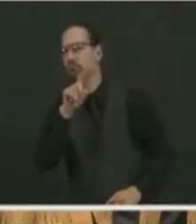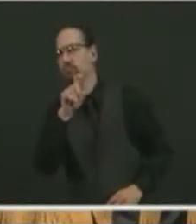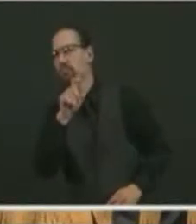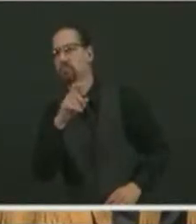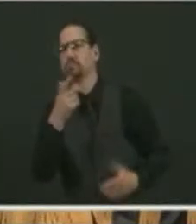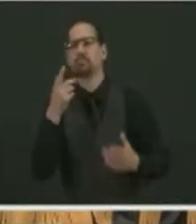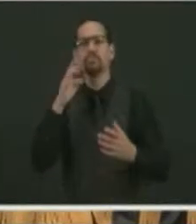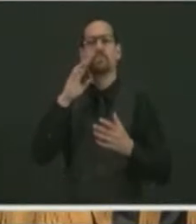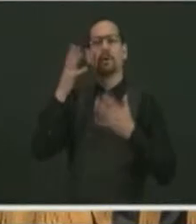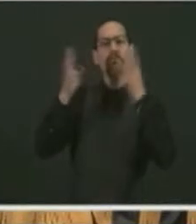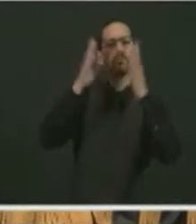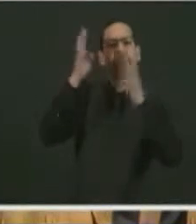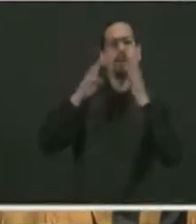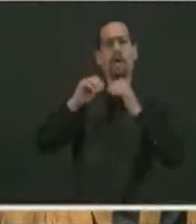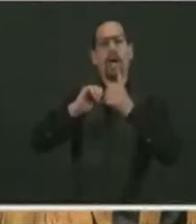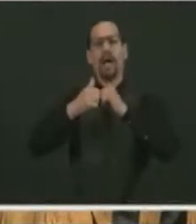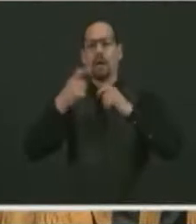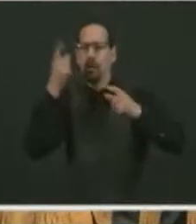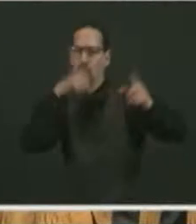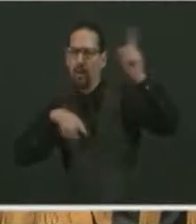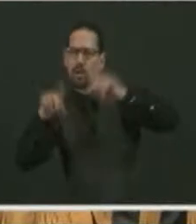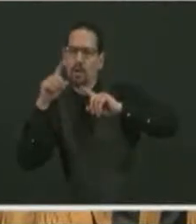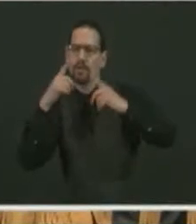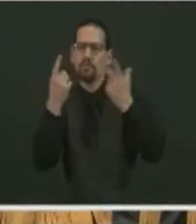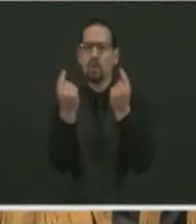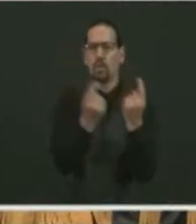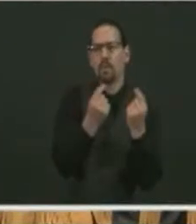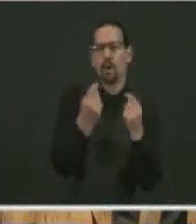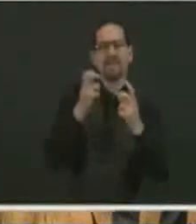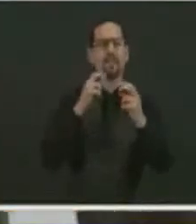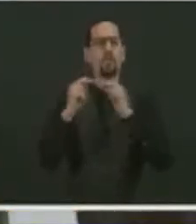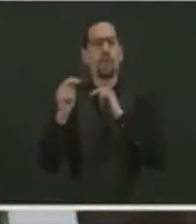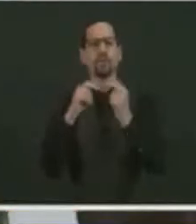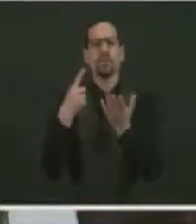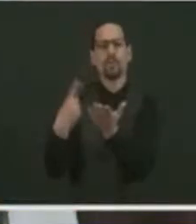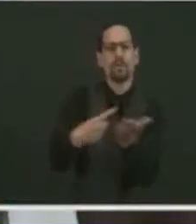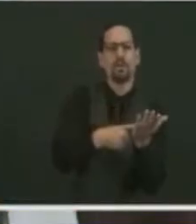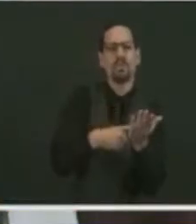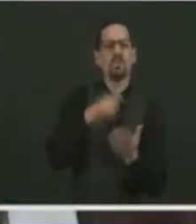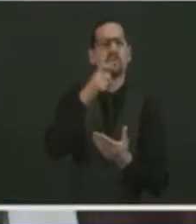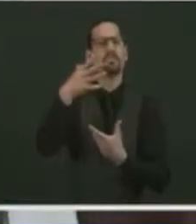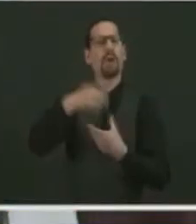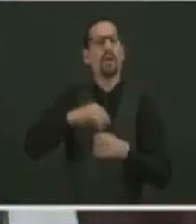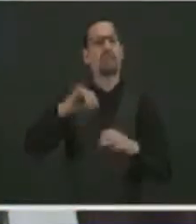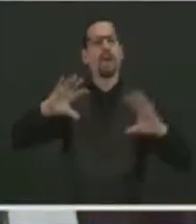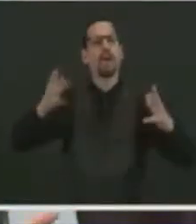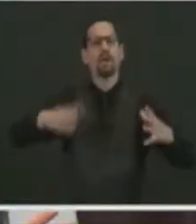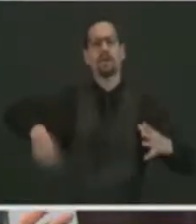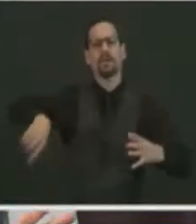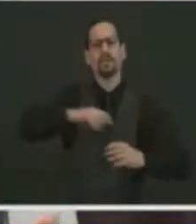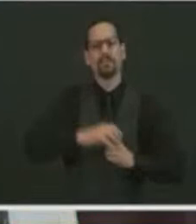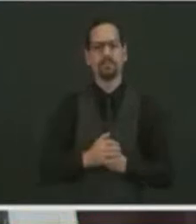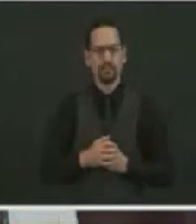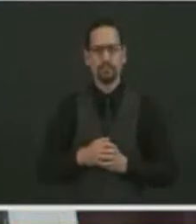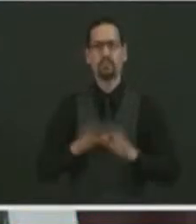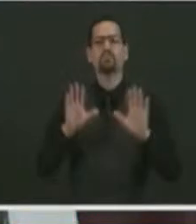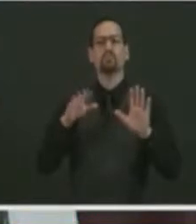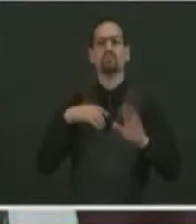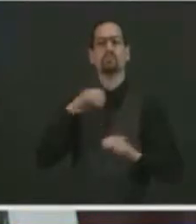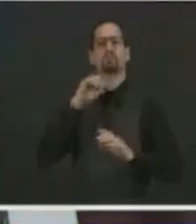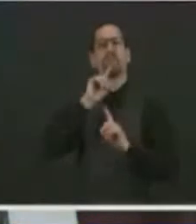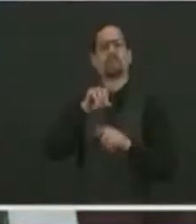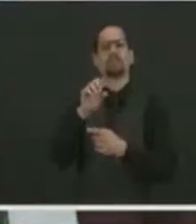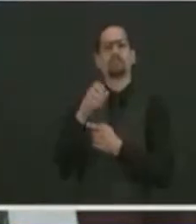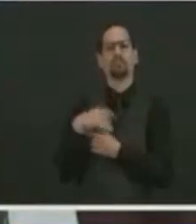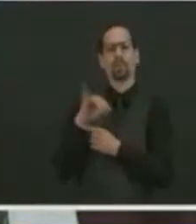maybe a compromise to how to do that? Who specifically is sitting in on those meetings? So Janet Coit is running that, and I'll have to have her